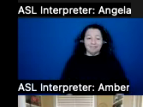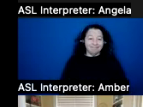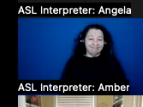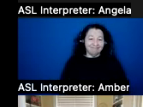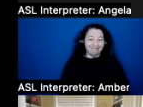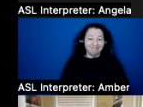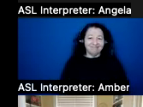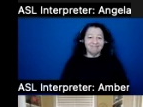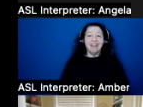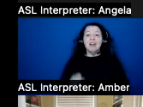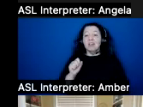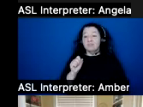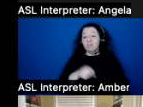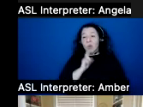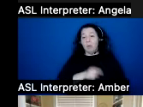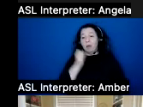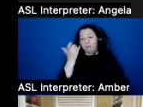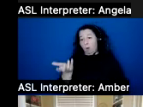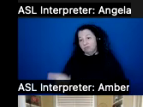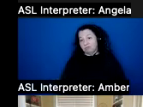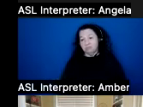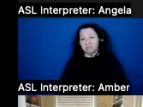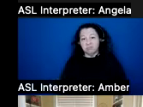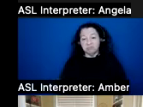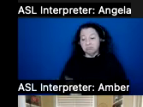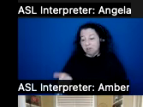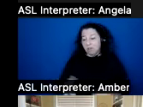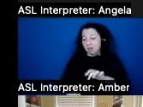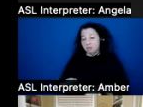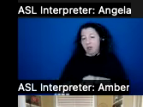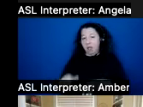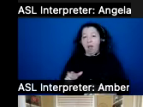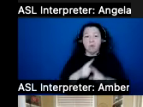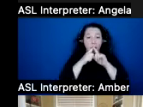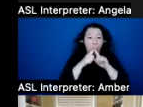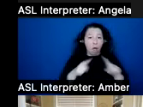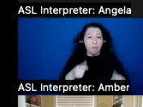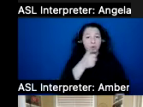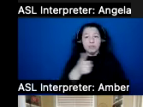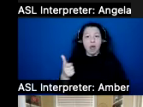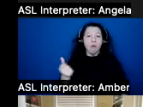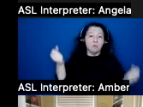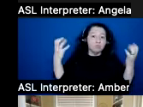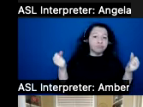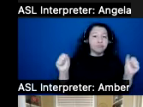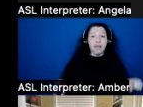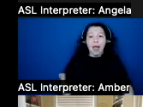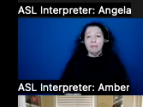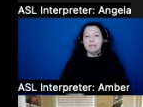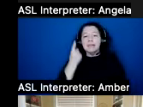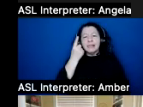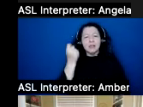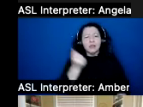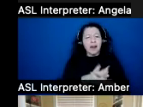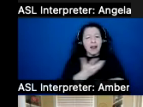You can respond if you'd like in the chat or go off mute, but think about everything you have learned about the